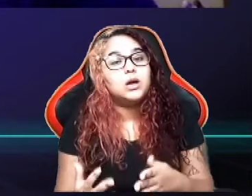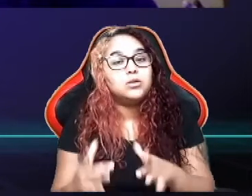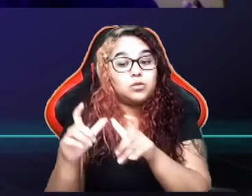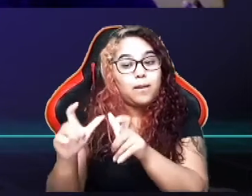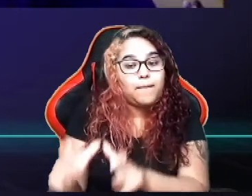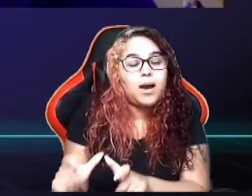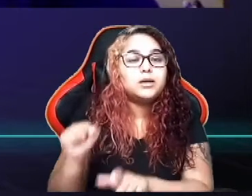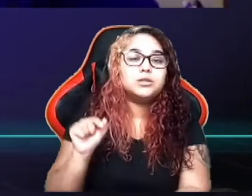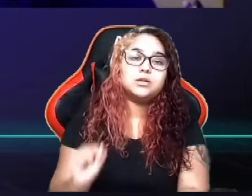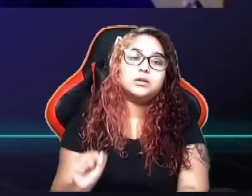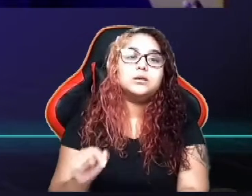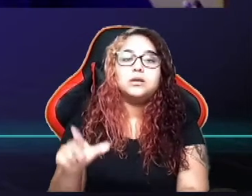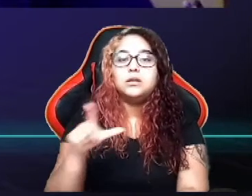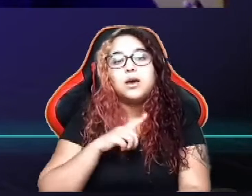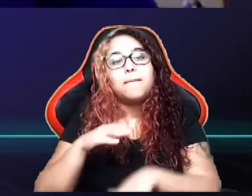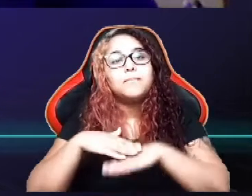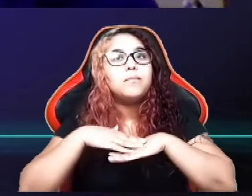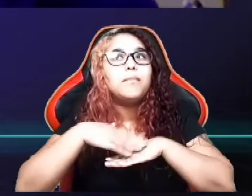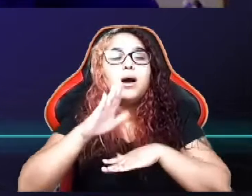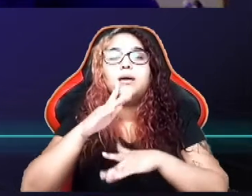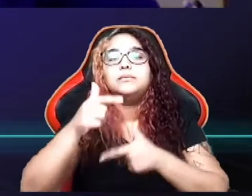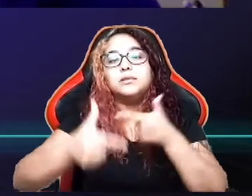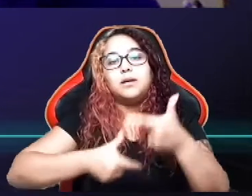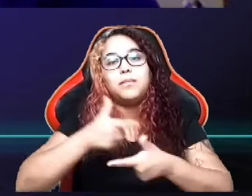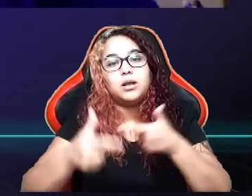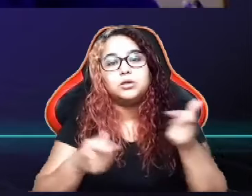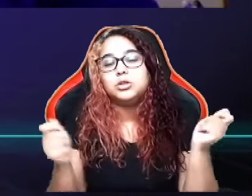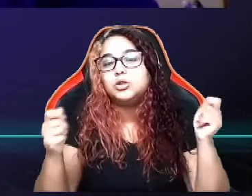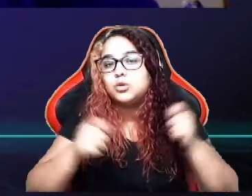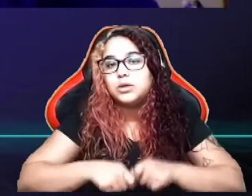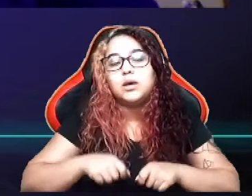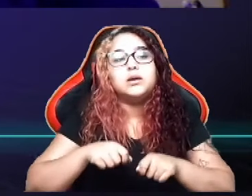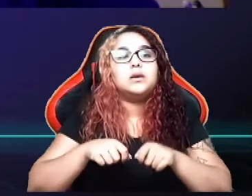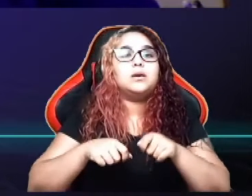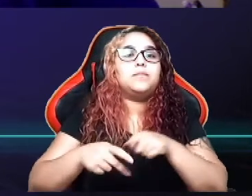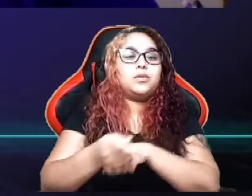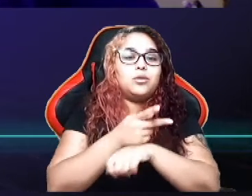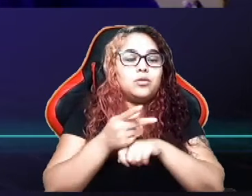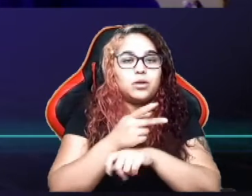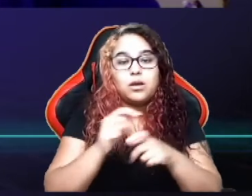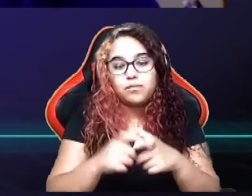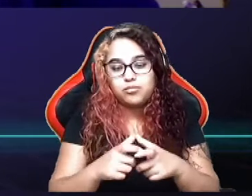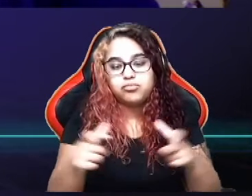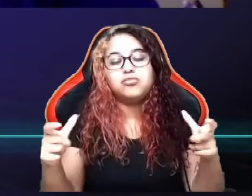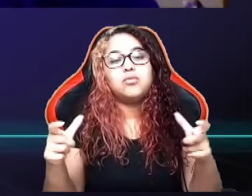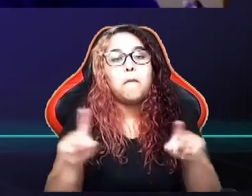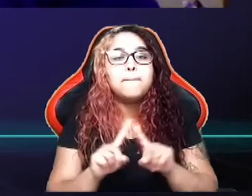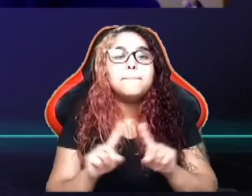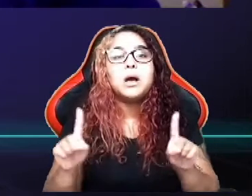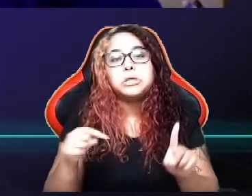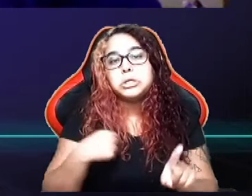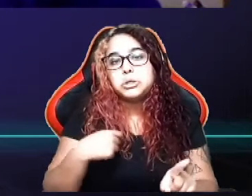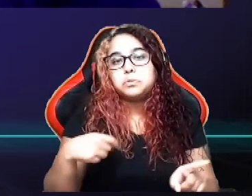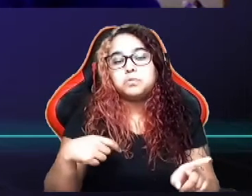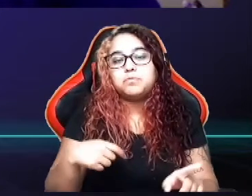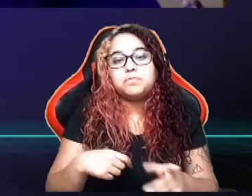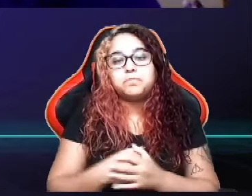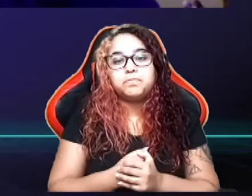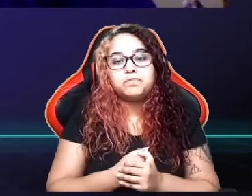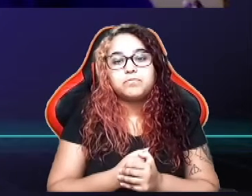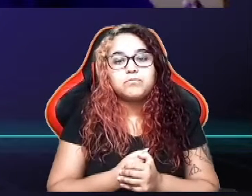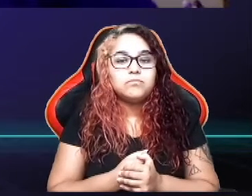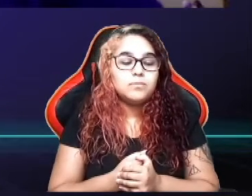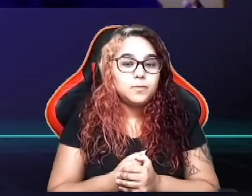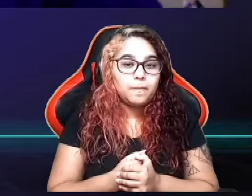we're talking to just us, a part of our our audience. There's a lot that we can do